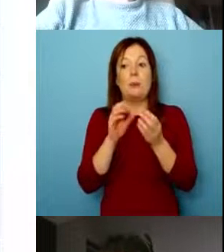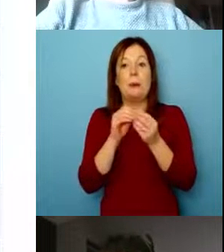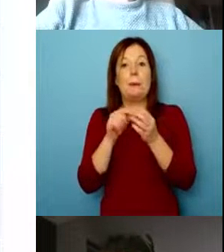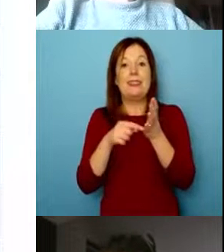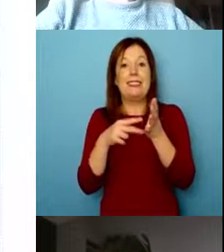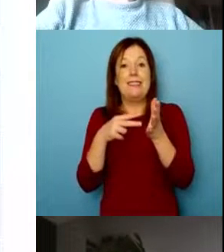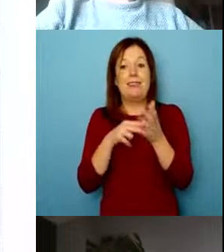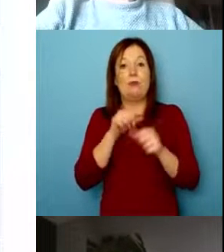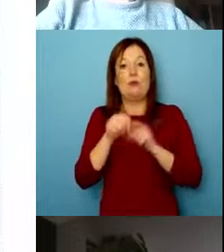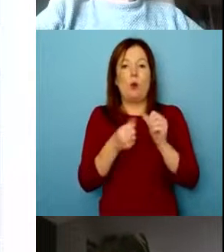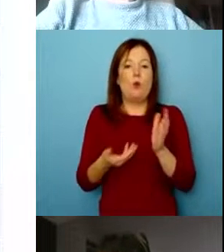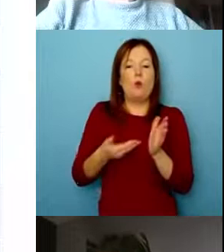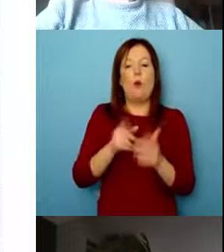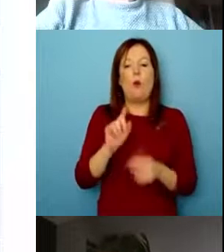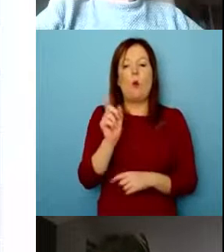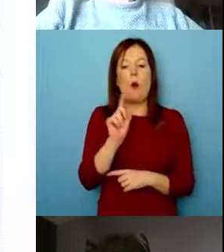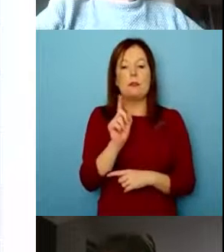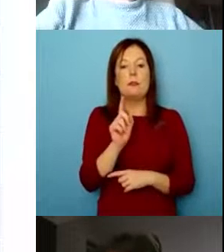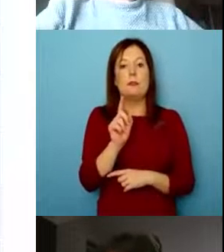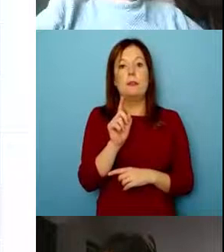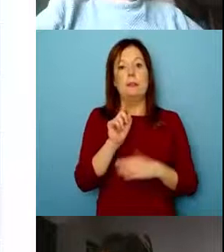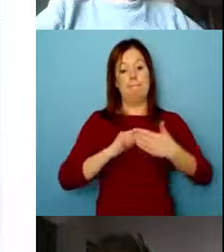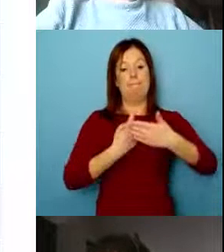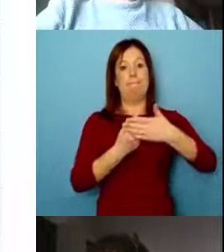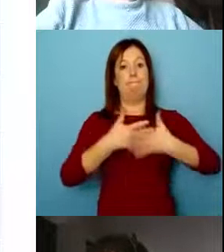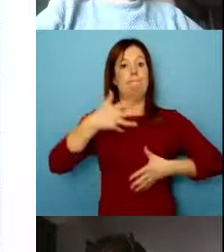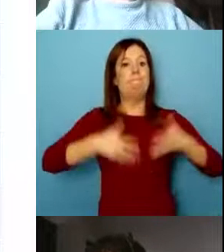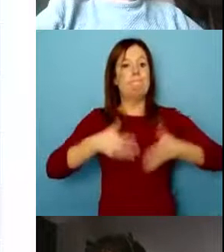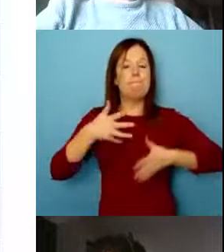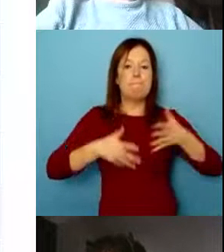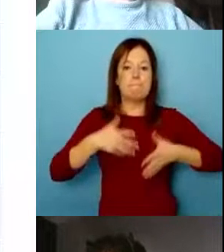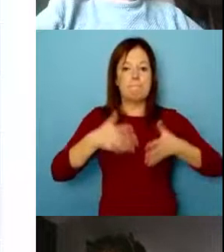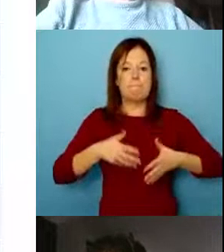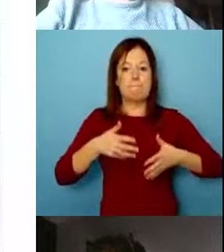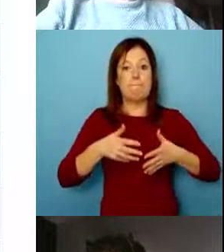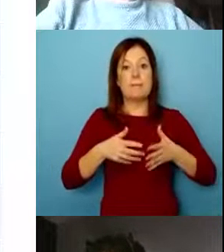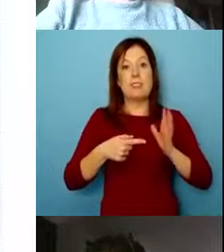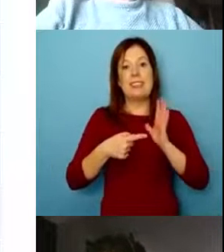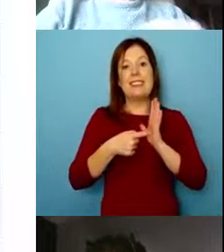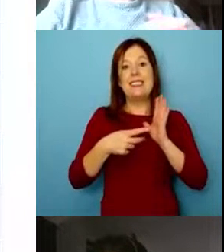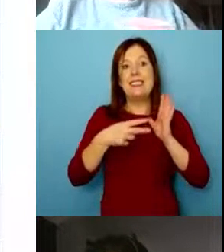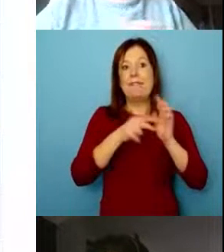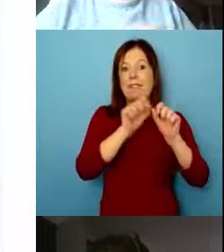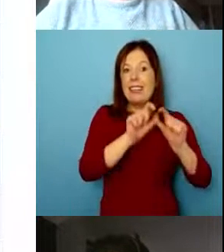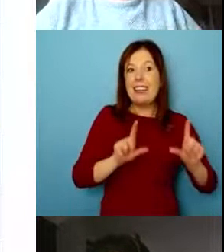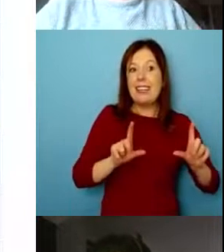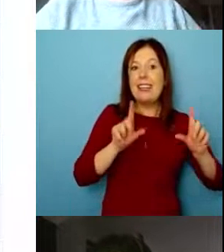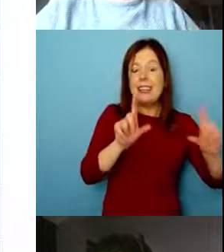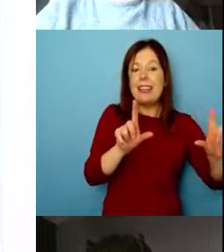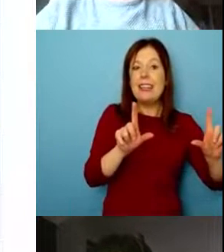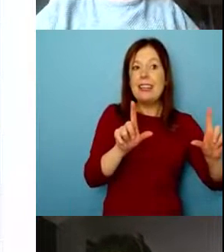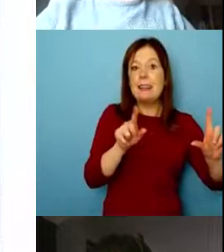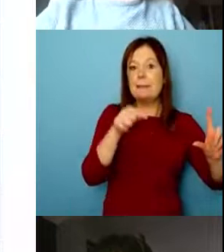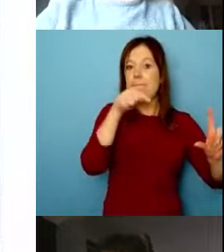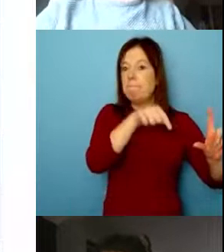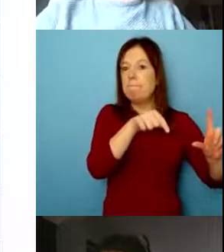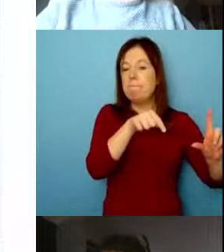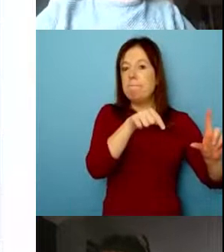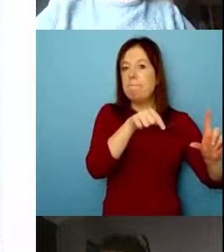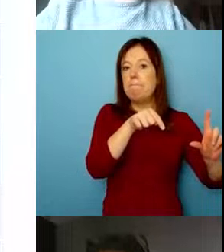was was addressing in-vision signing. Now, whilst TV devices don't